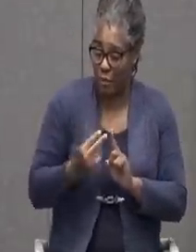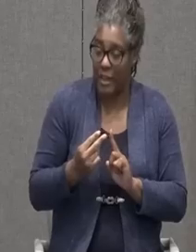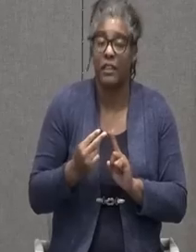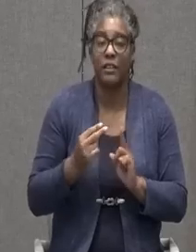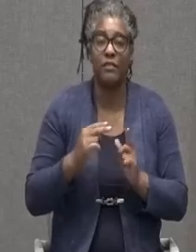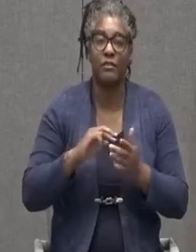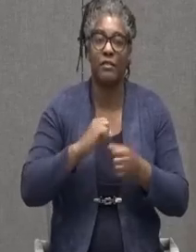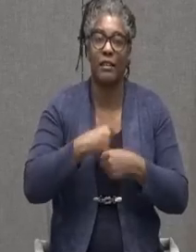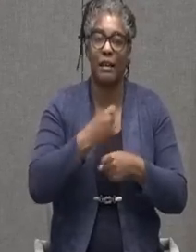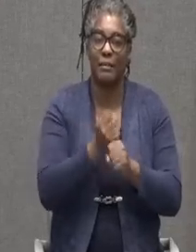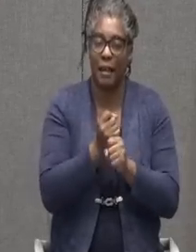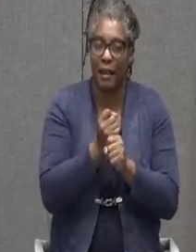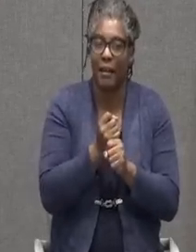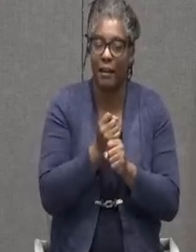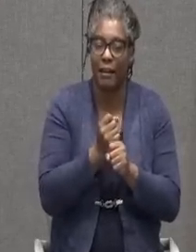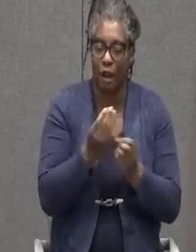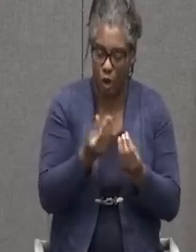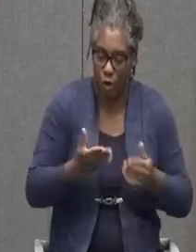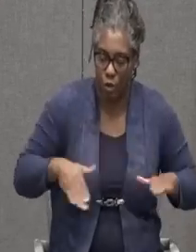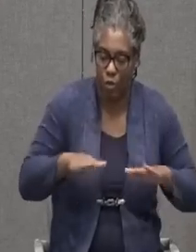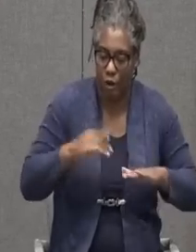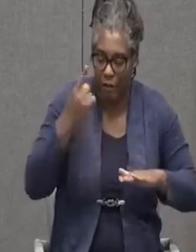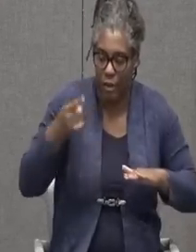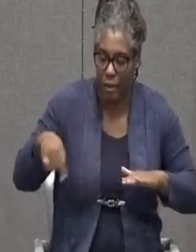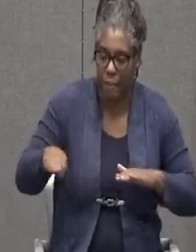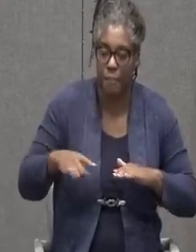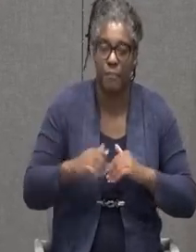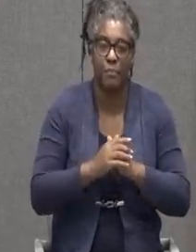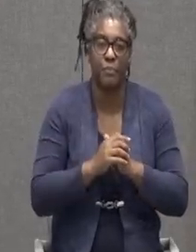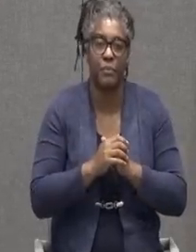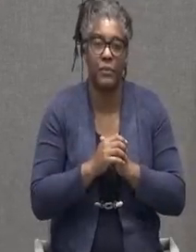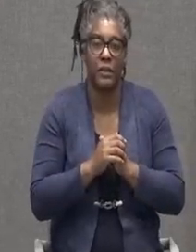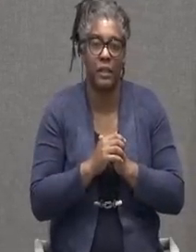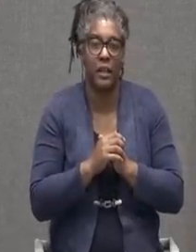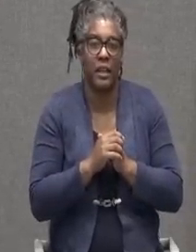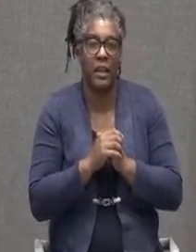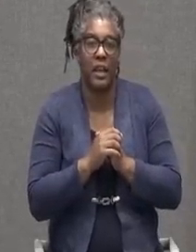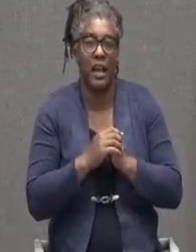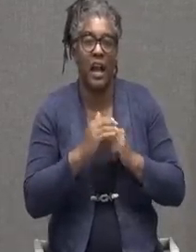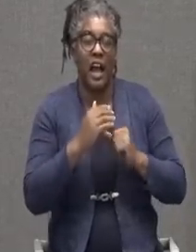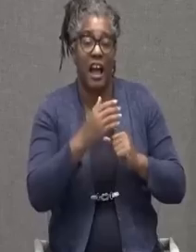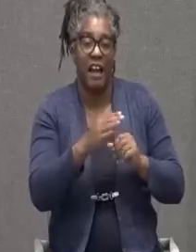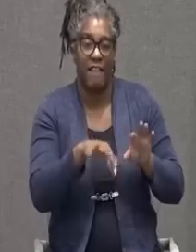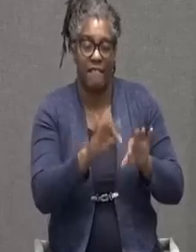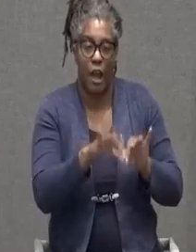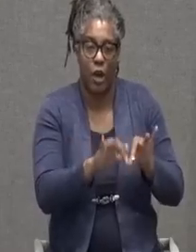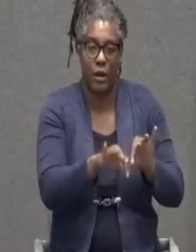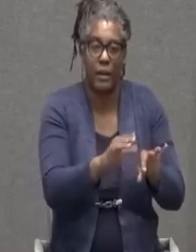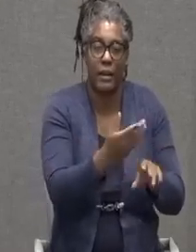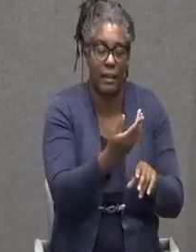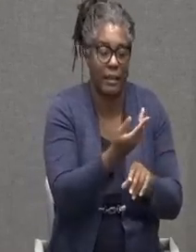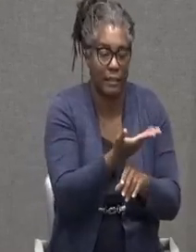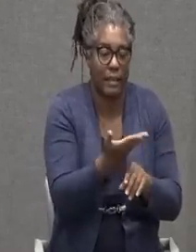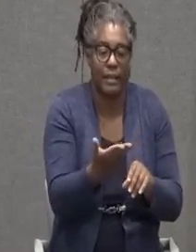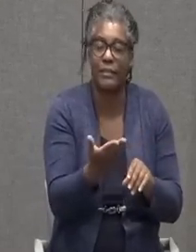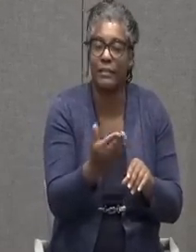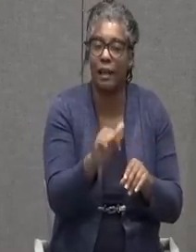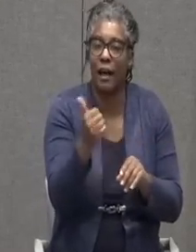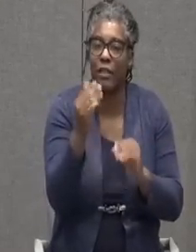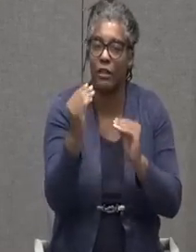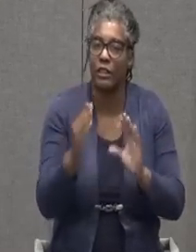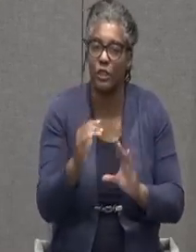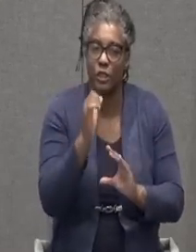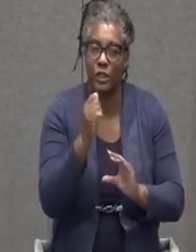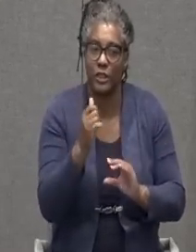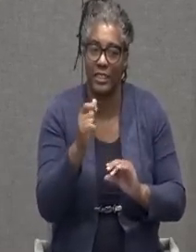this material, which I recycled that another teacher did not need anymore. I brought my glue gun, which I'm